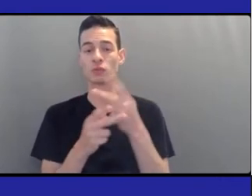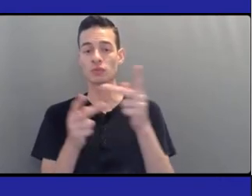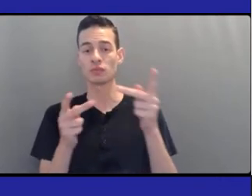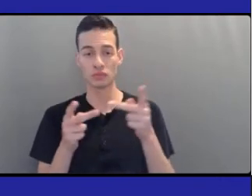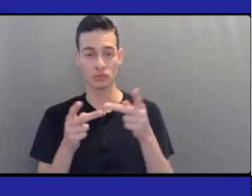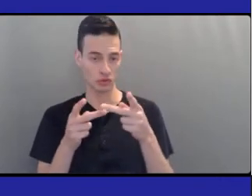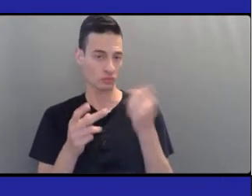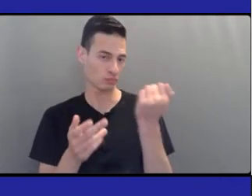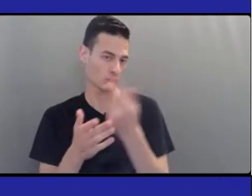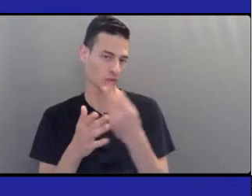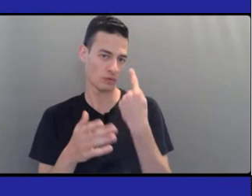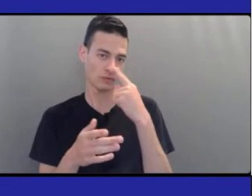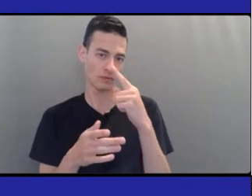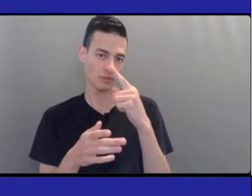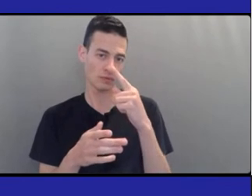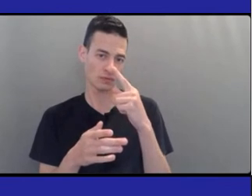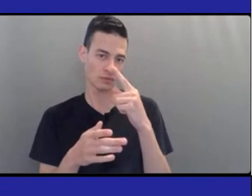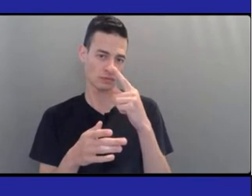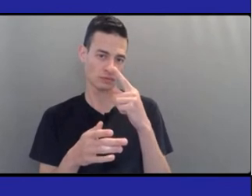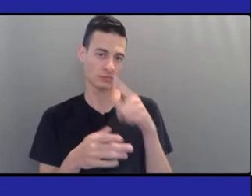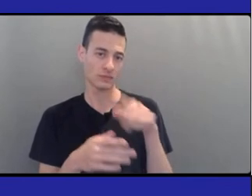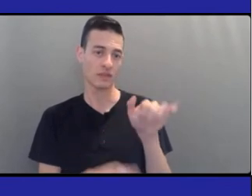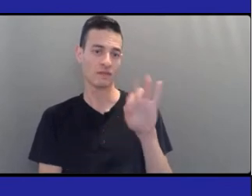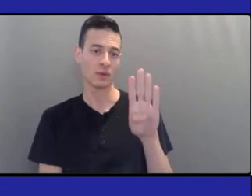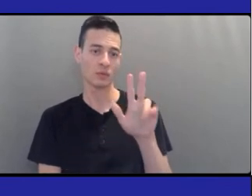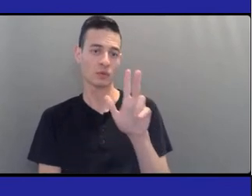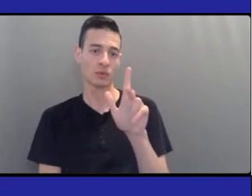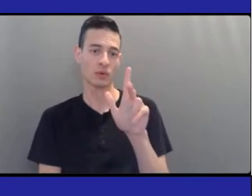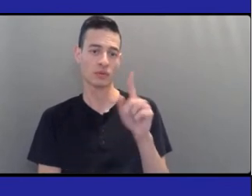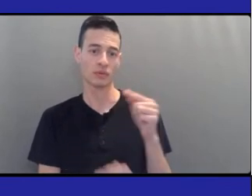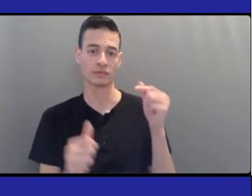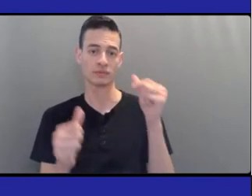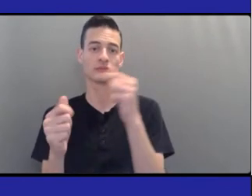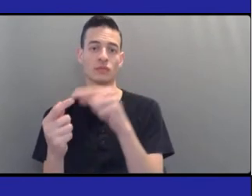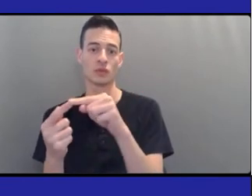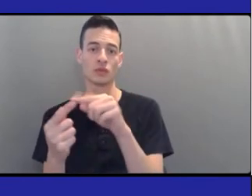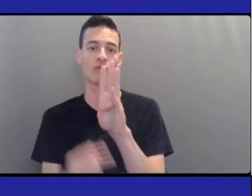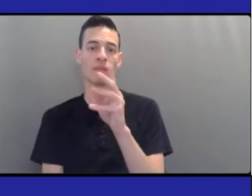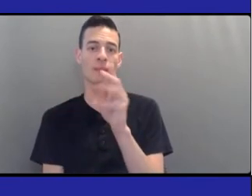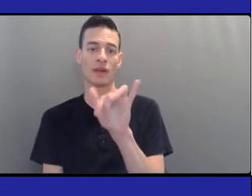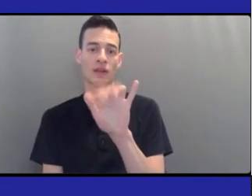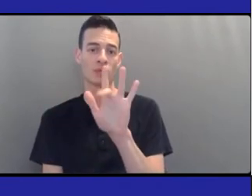May 25, 2028. Approving Carla Silverman,